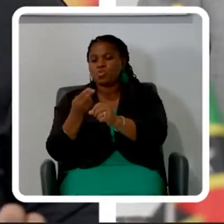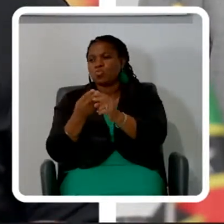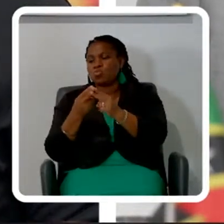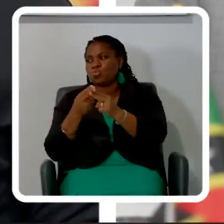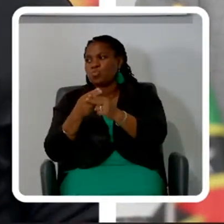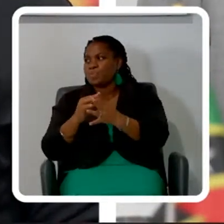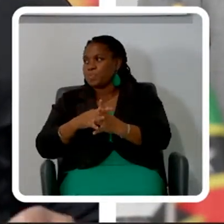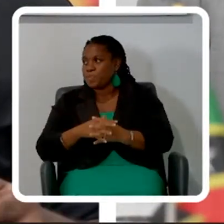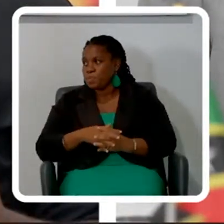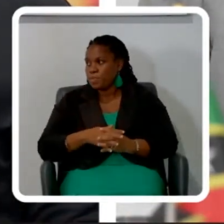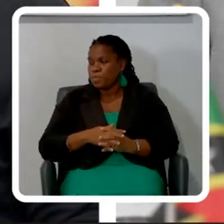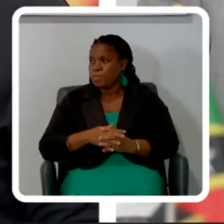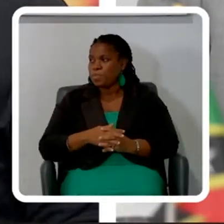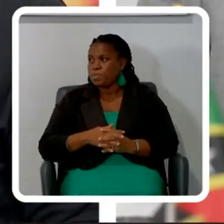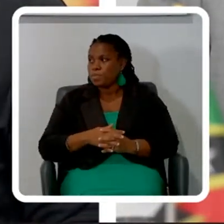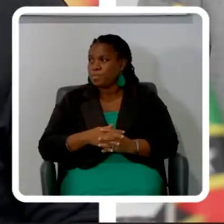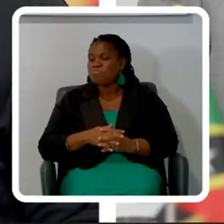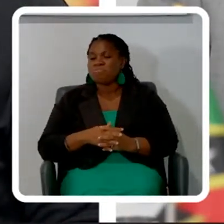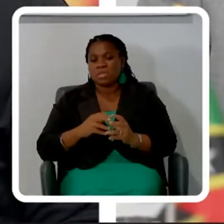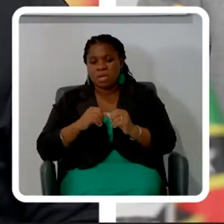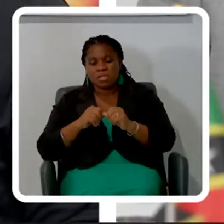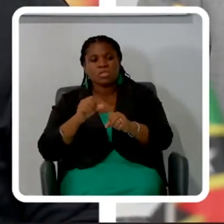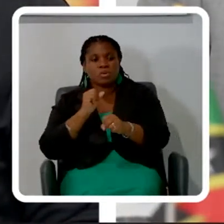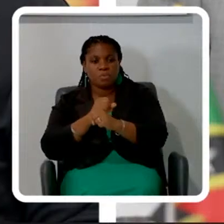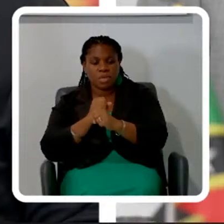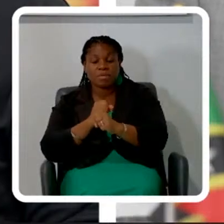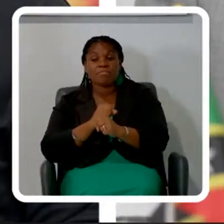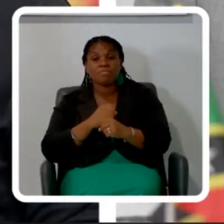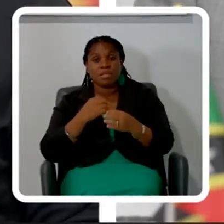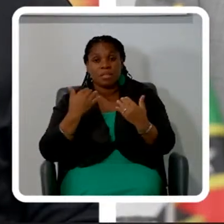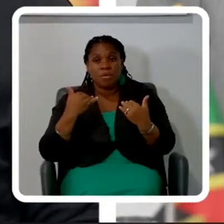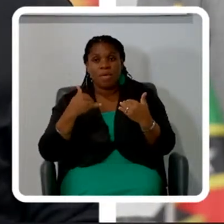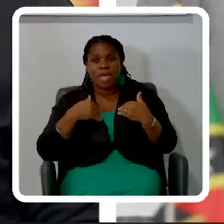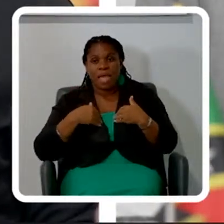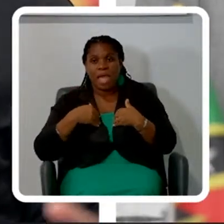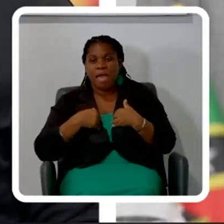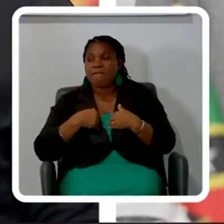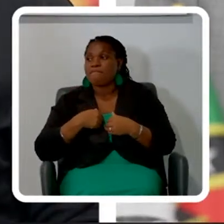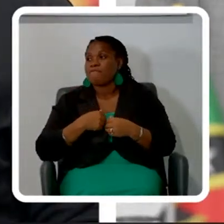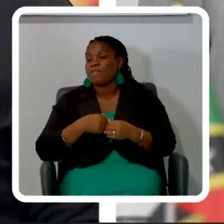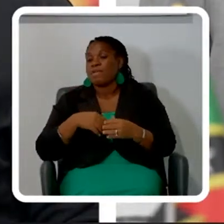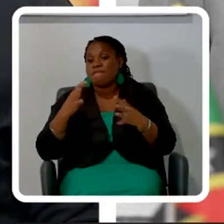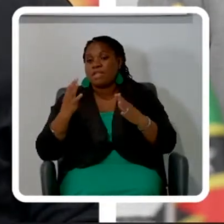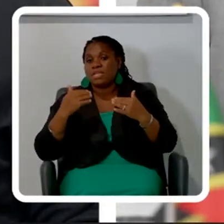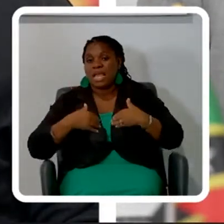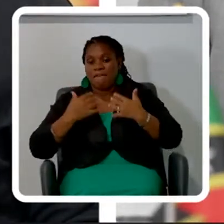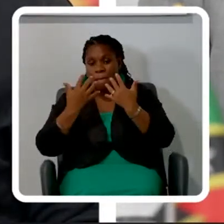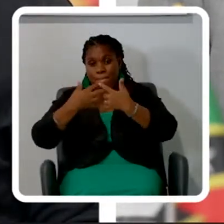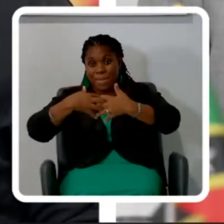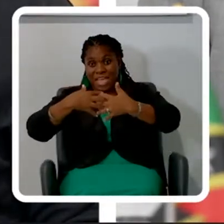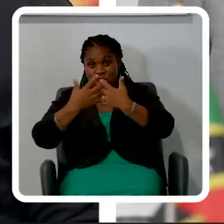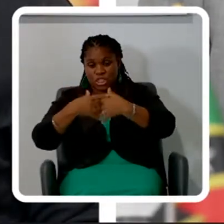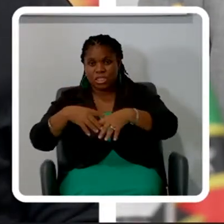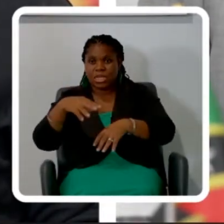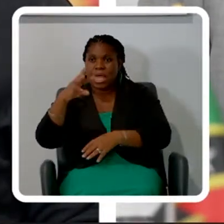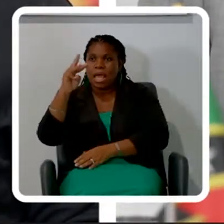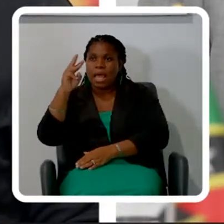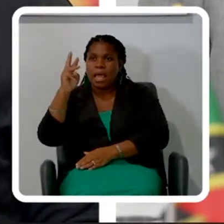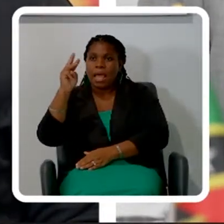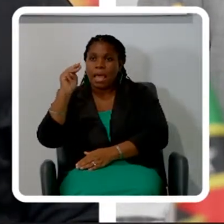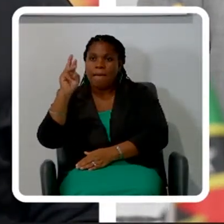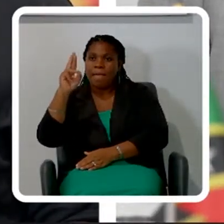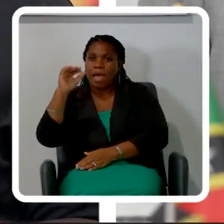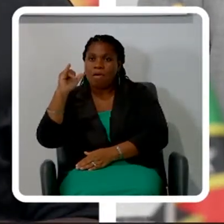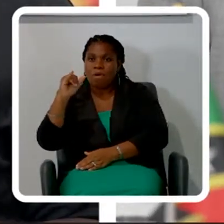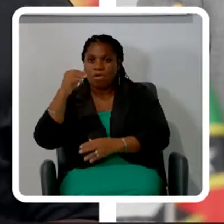the government will own an MRI machine in St. Kitts and Nevis. But while I'm on that, we are pursuing the CT scan at JNF, which we